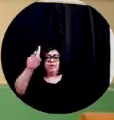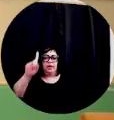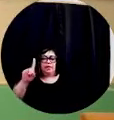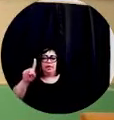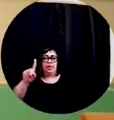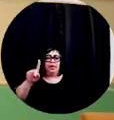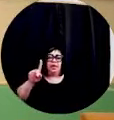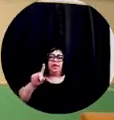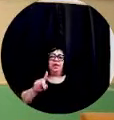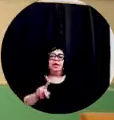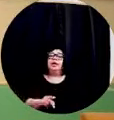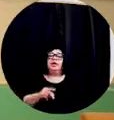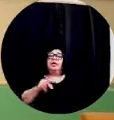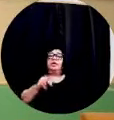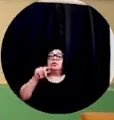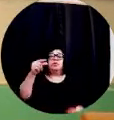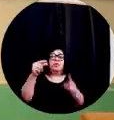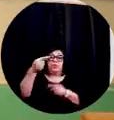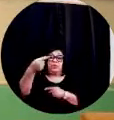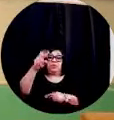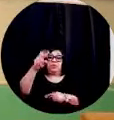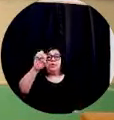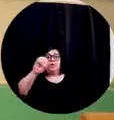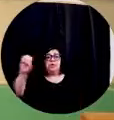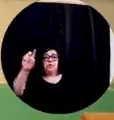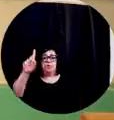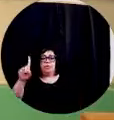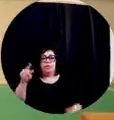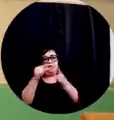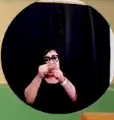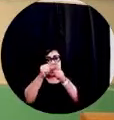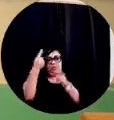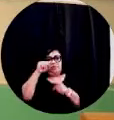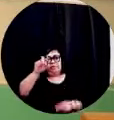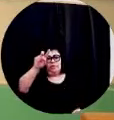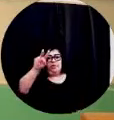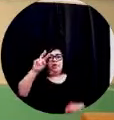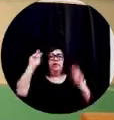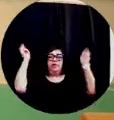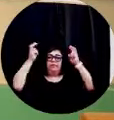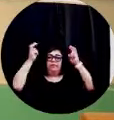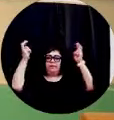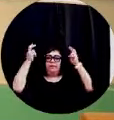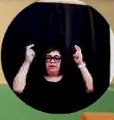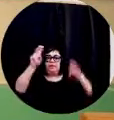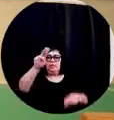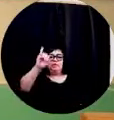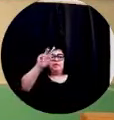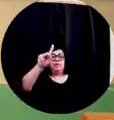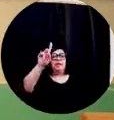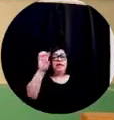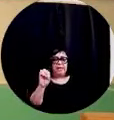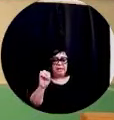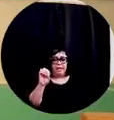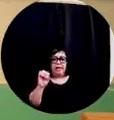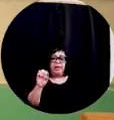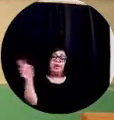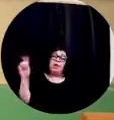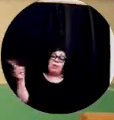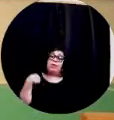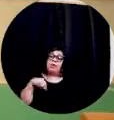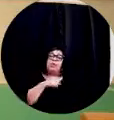nike. It's where we get our English word, Nike. Some of you probably didn't